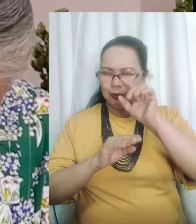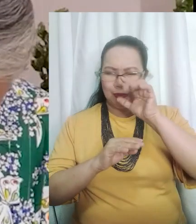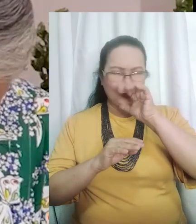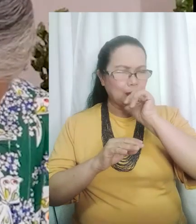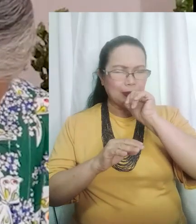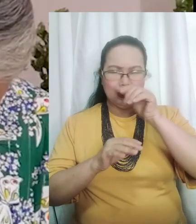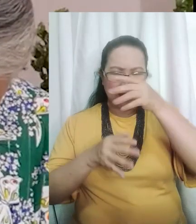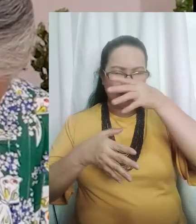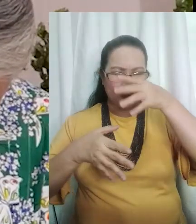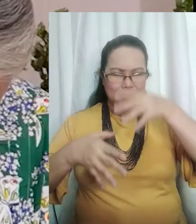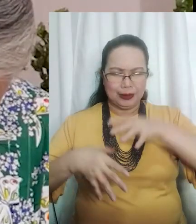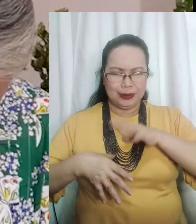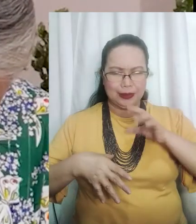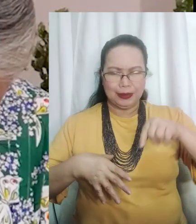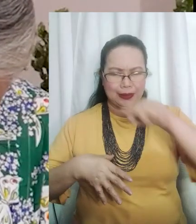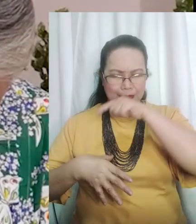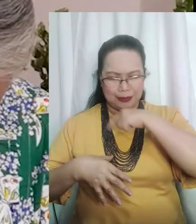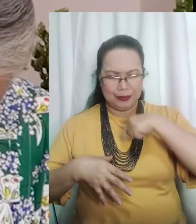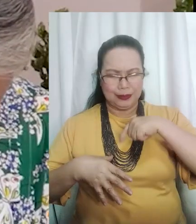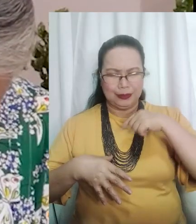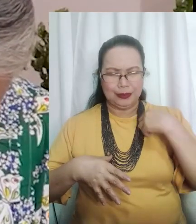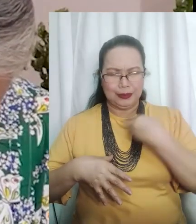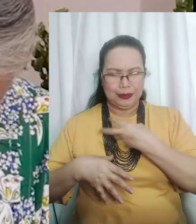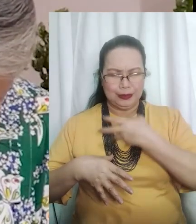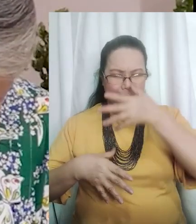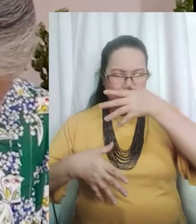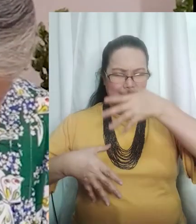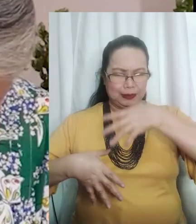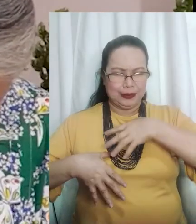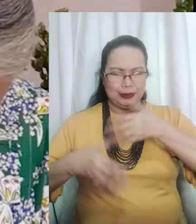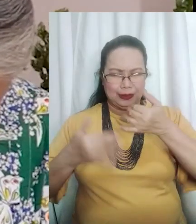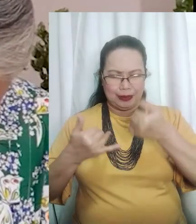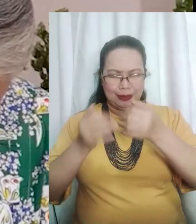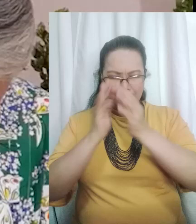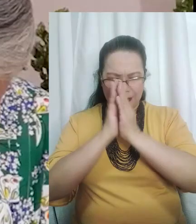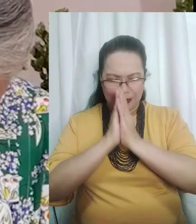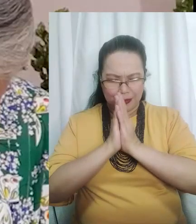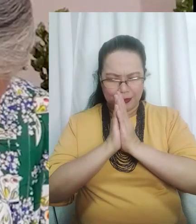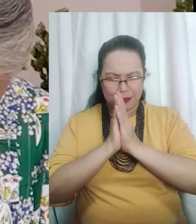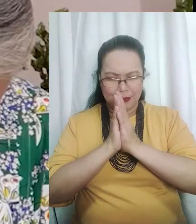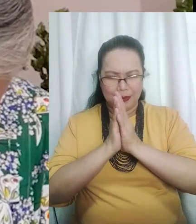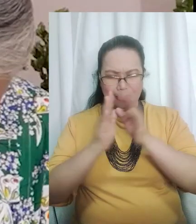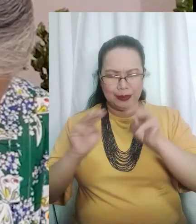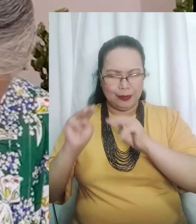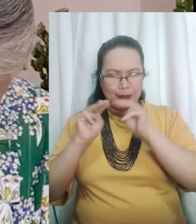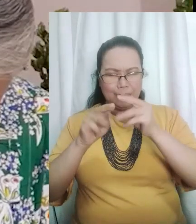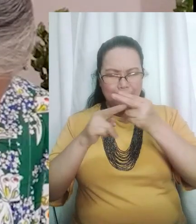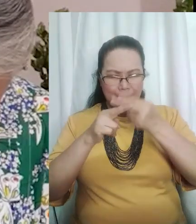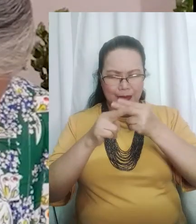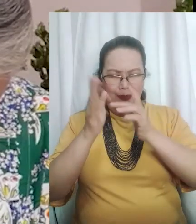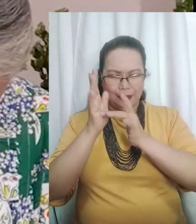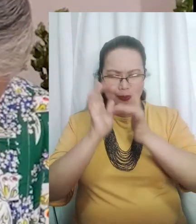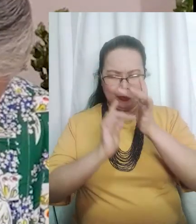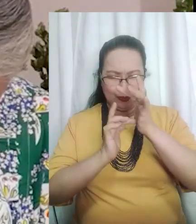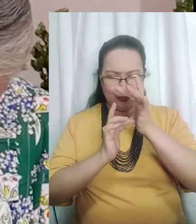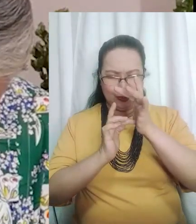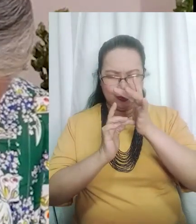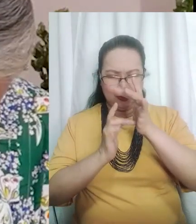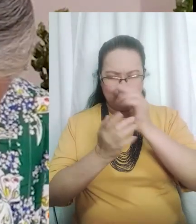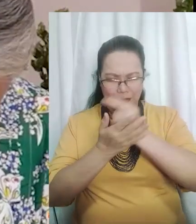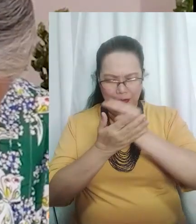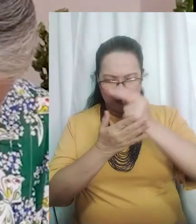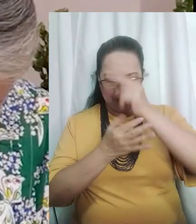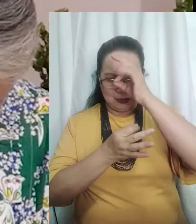never leave us nor forsake us. We ask all of this in the mighty name of Jesus, with the Holy